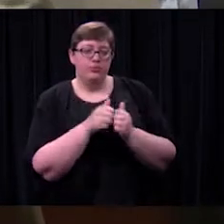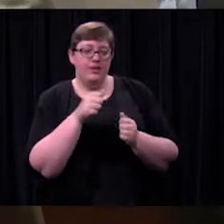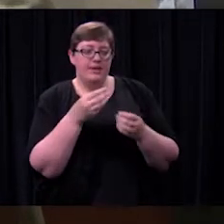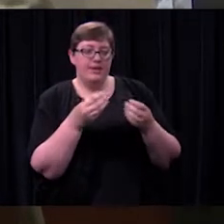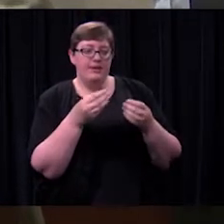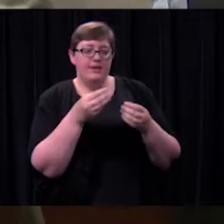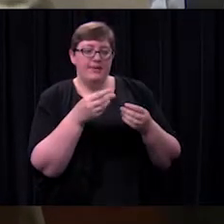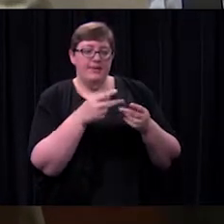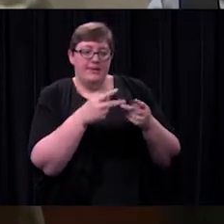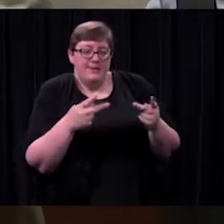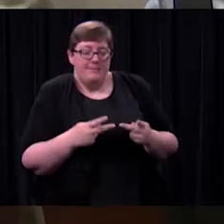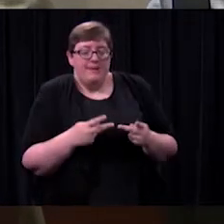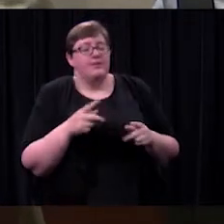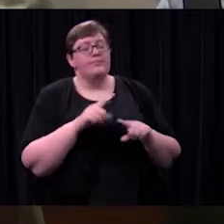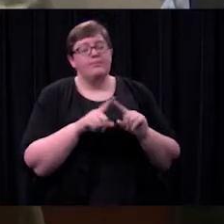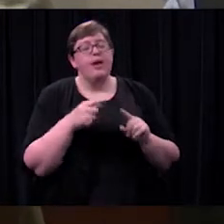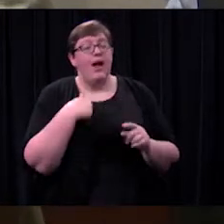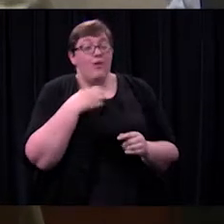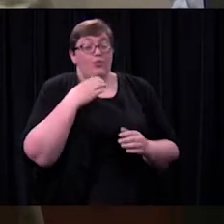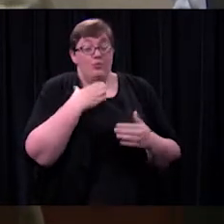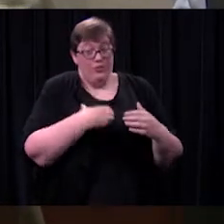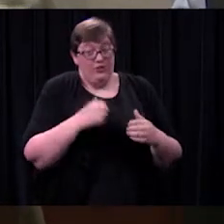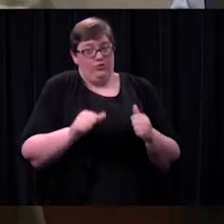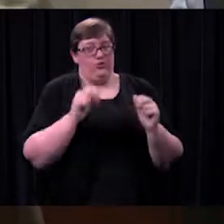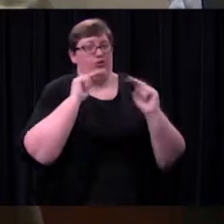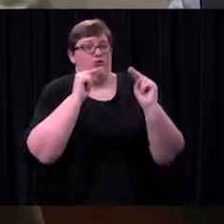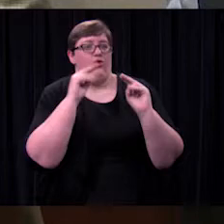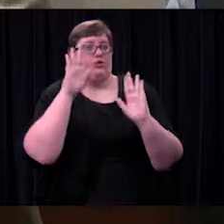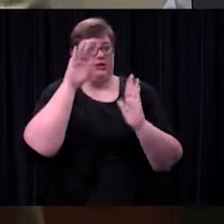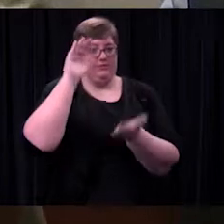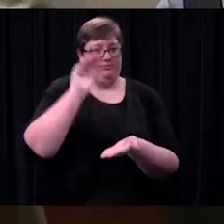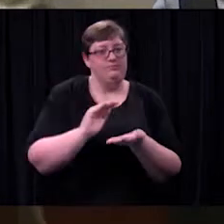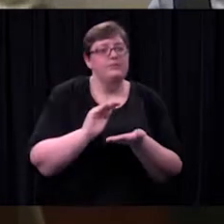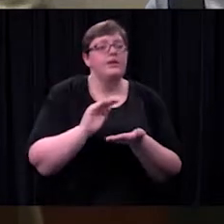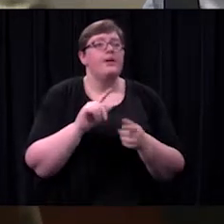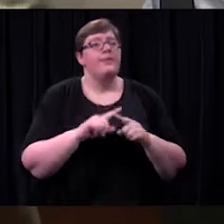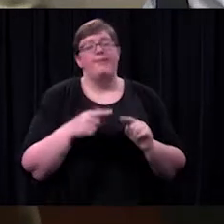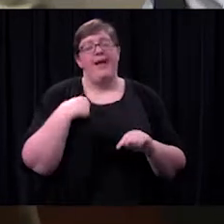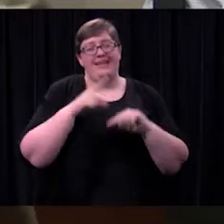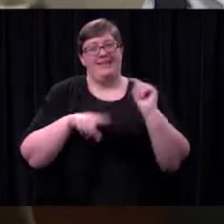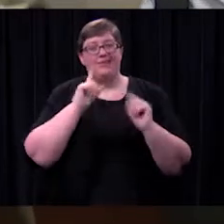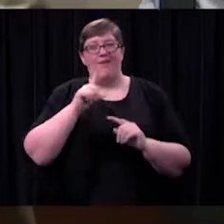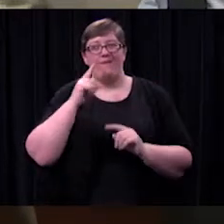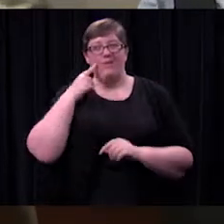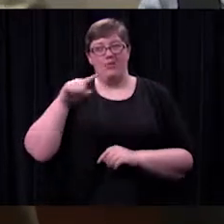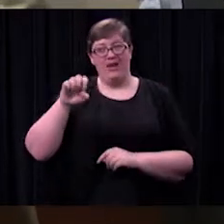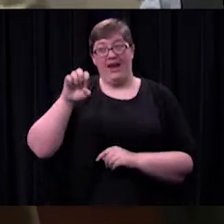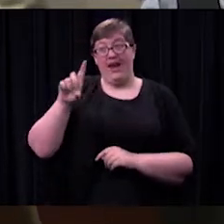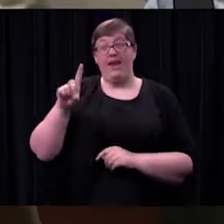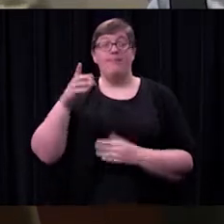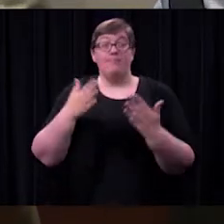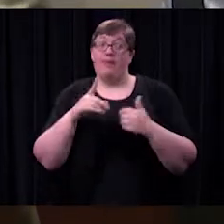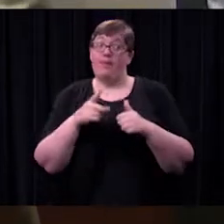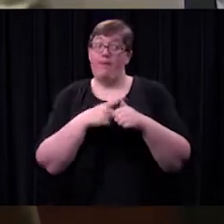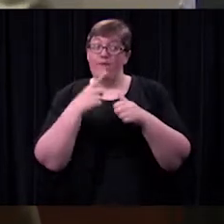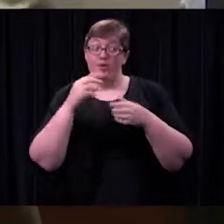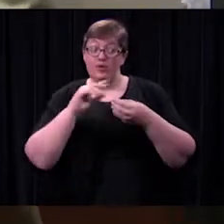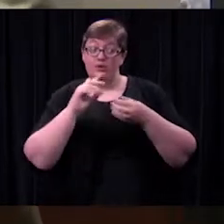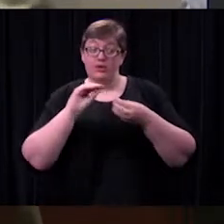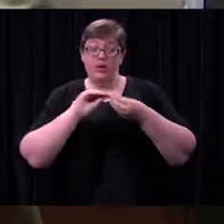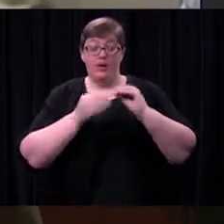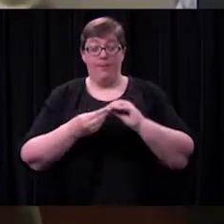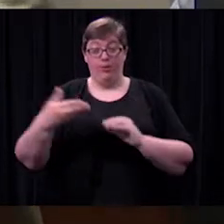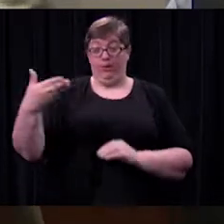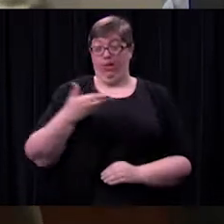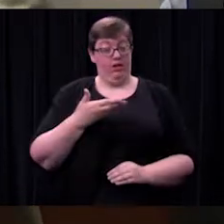negotiated it down, but I'm not going to speak for Ed, but I'm guessing the first numbers he got were not these numbers.